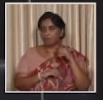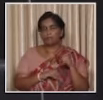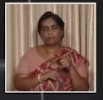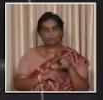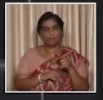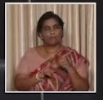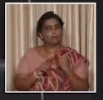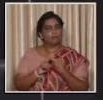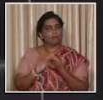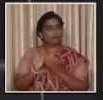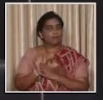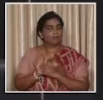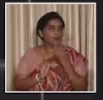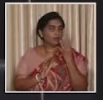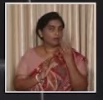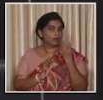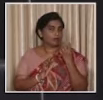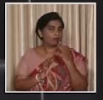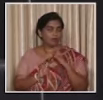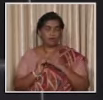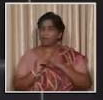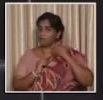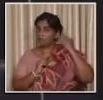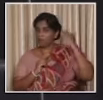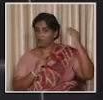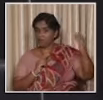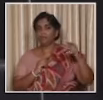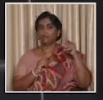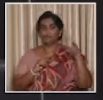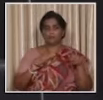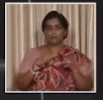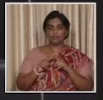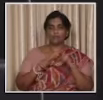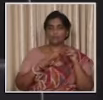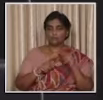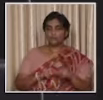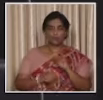length, all of which is now lying idle in the